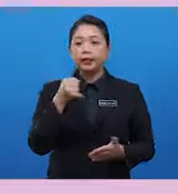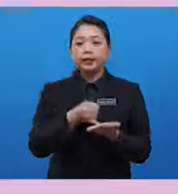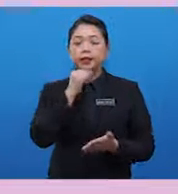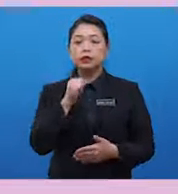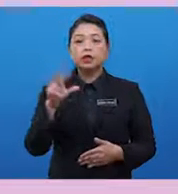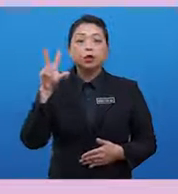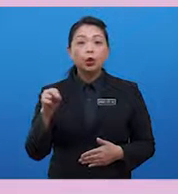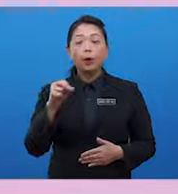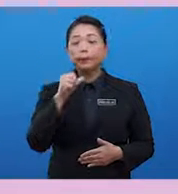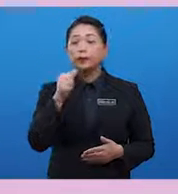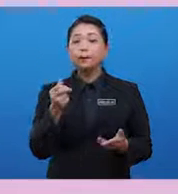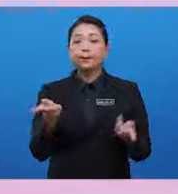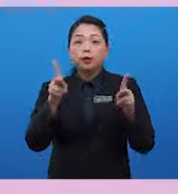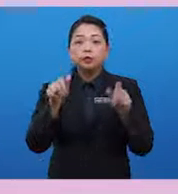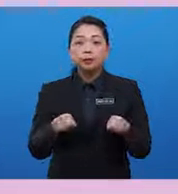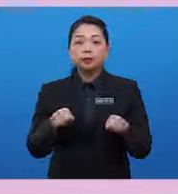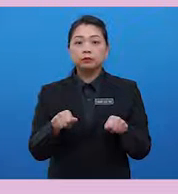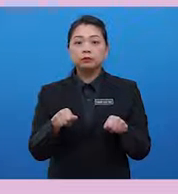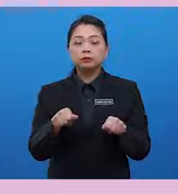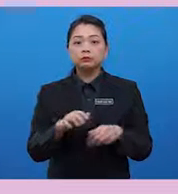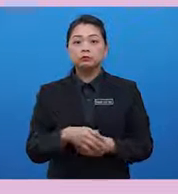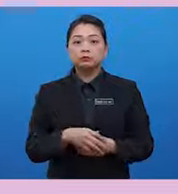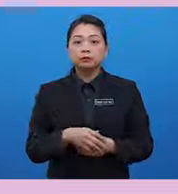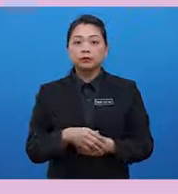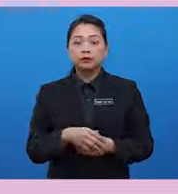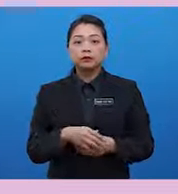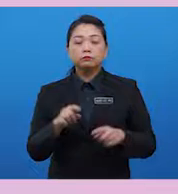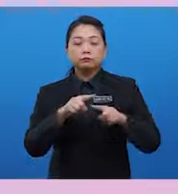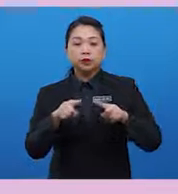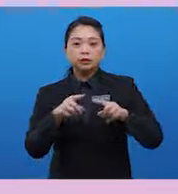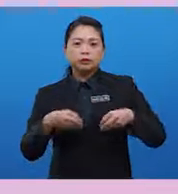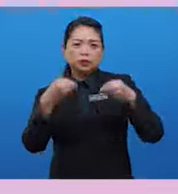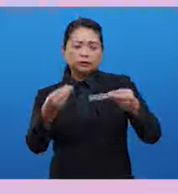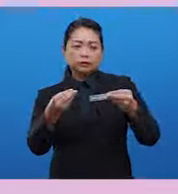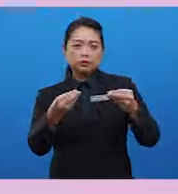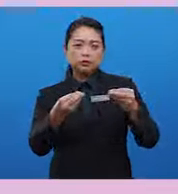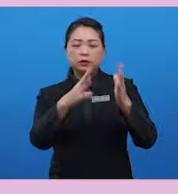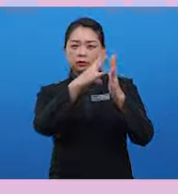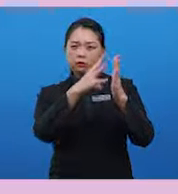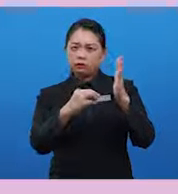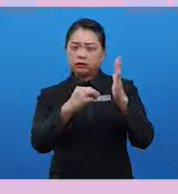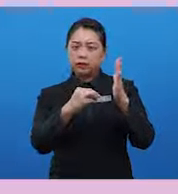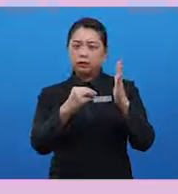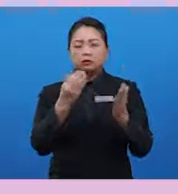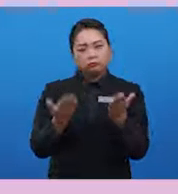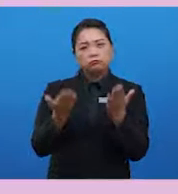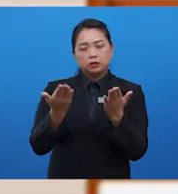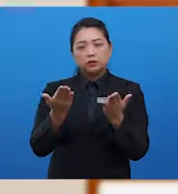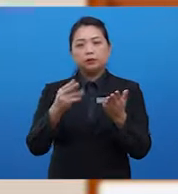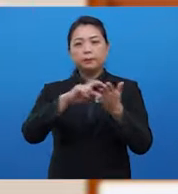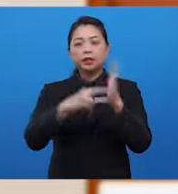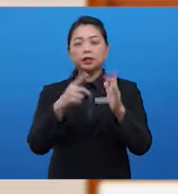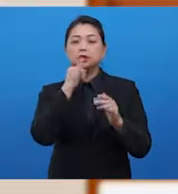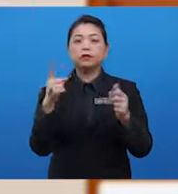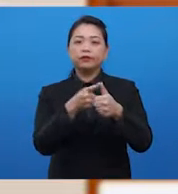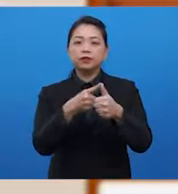a second meaning to occur, but given the context, the likely meaning is the first.